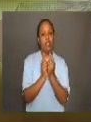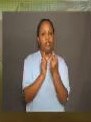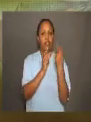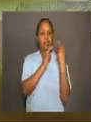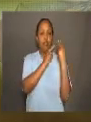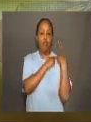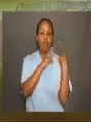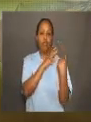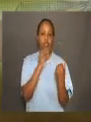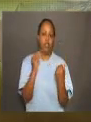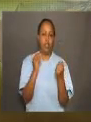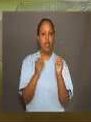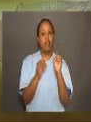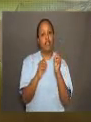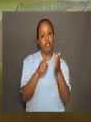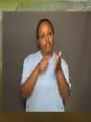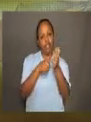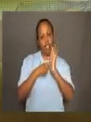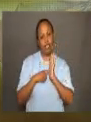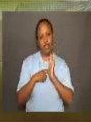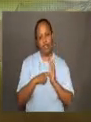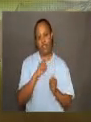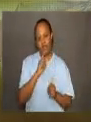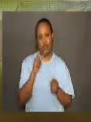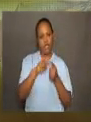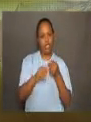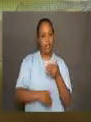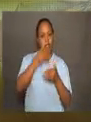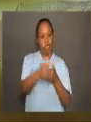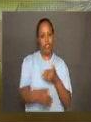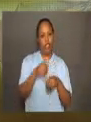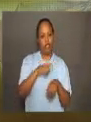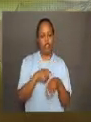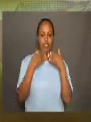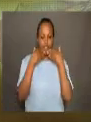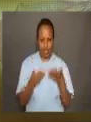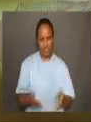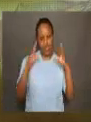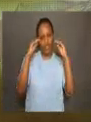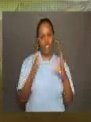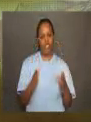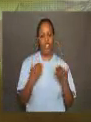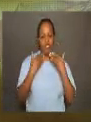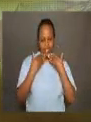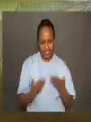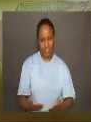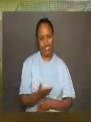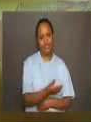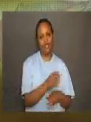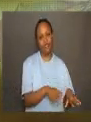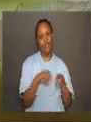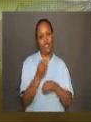authority and accountability. Until next time, thank you, teacher. Thank you, students.